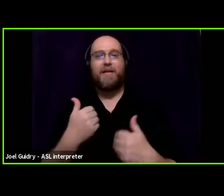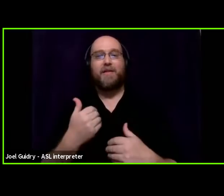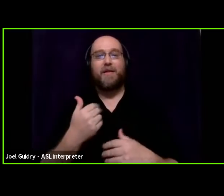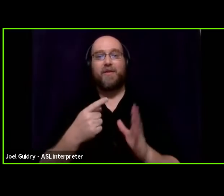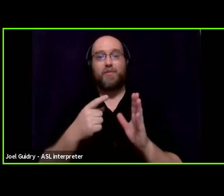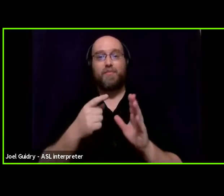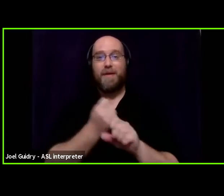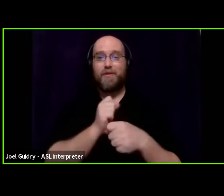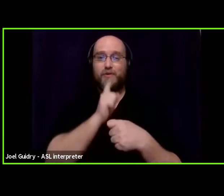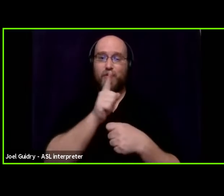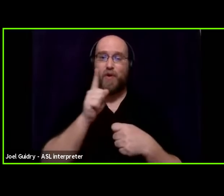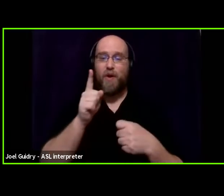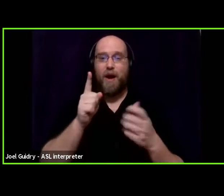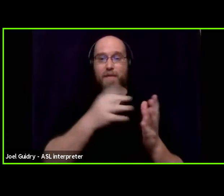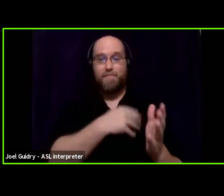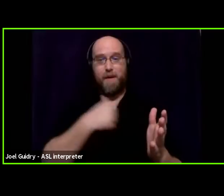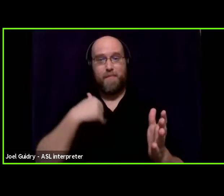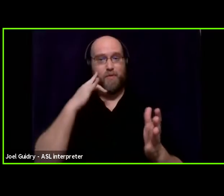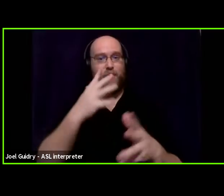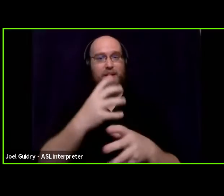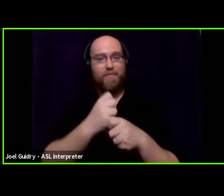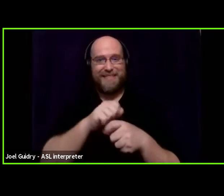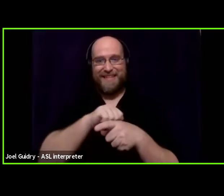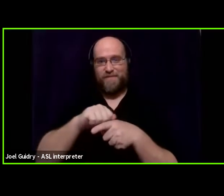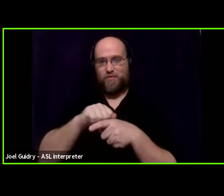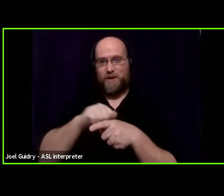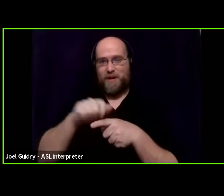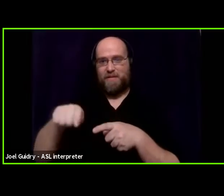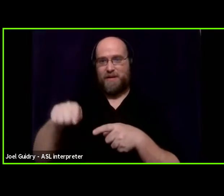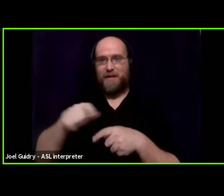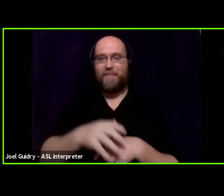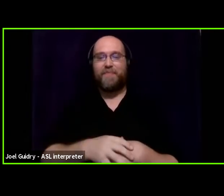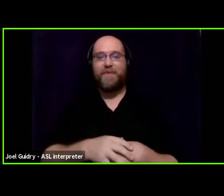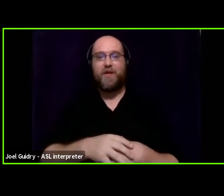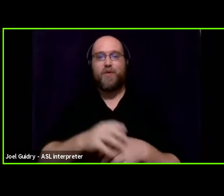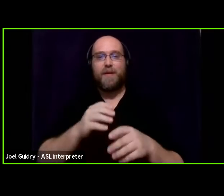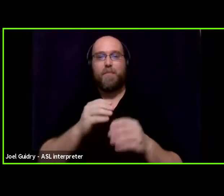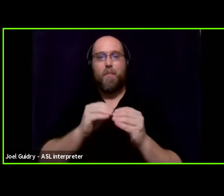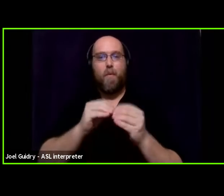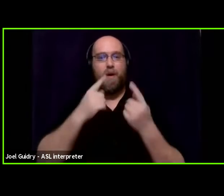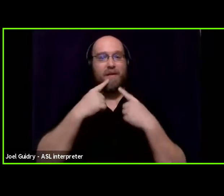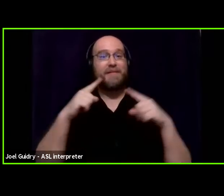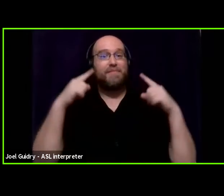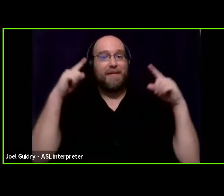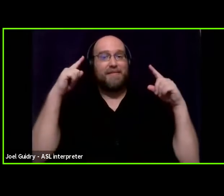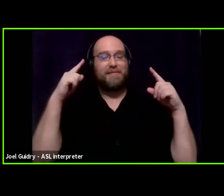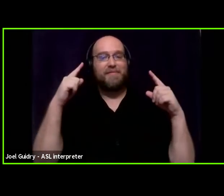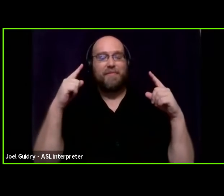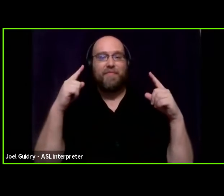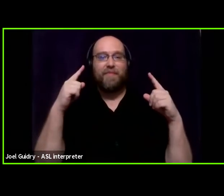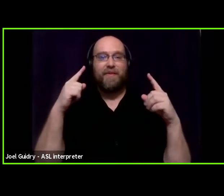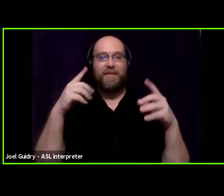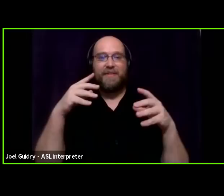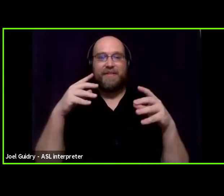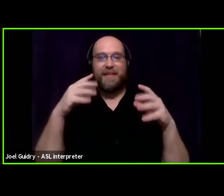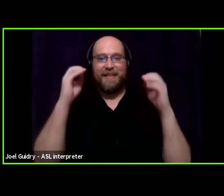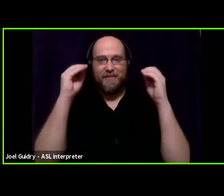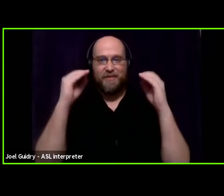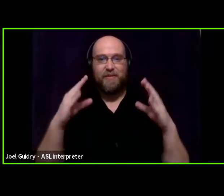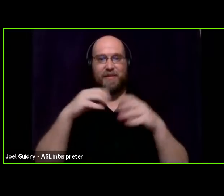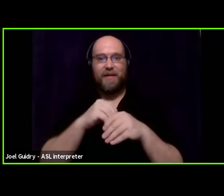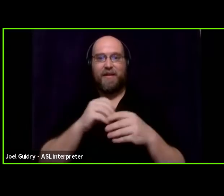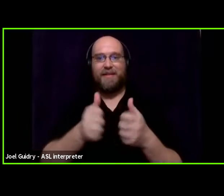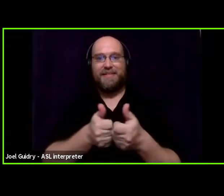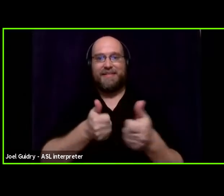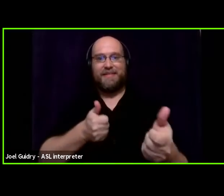need to be more effective educators in this distance learning model. Districts must provide that PD so our members